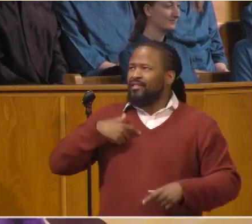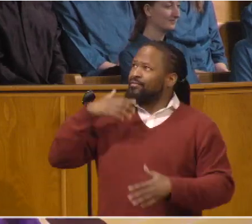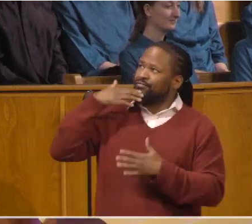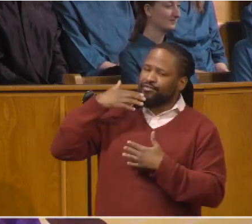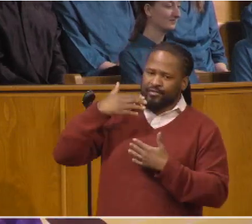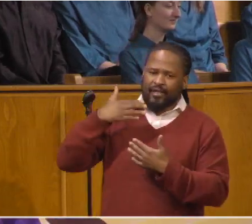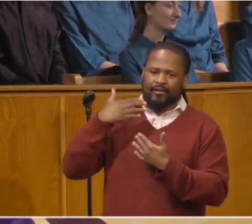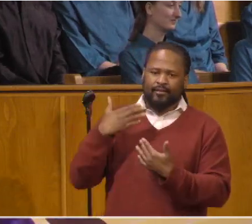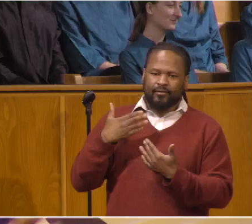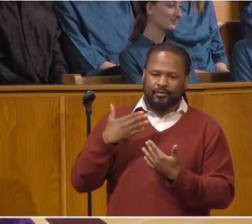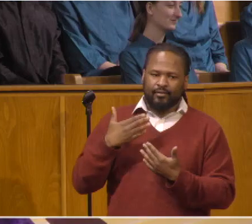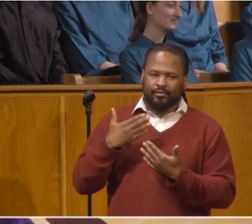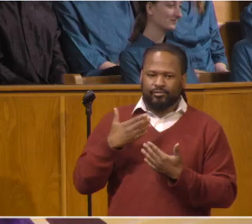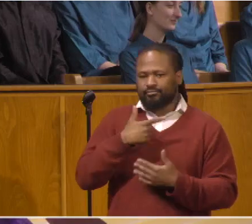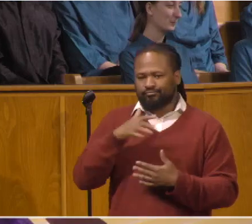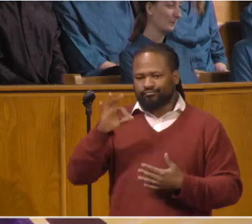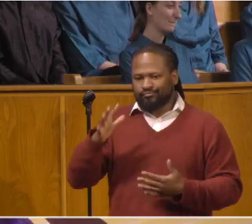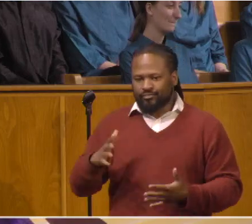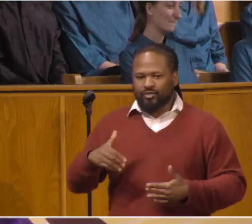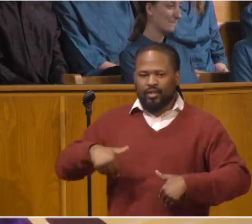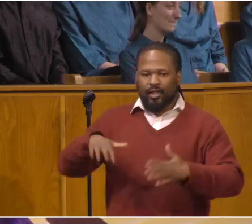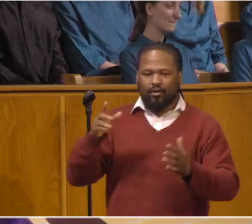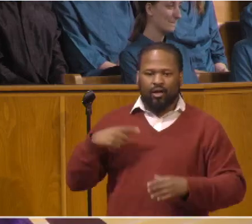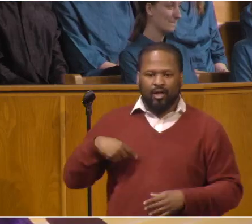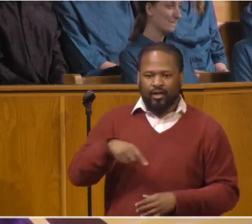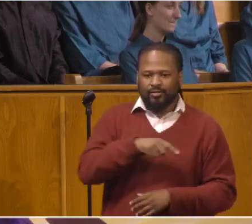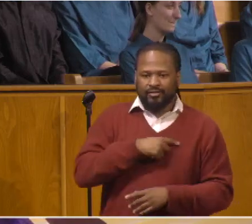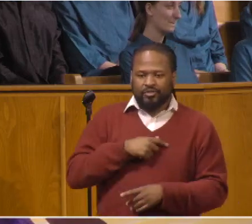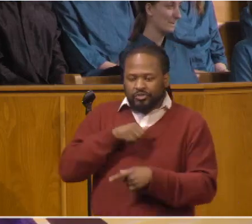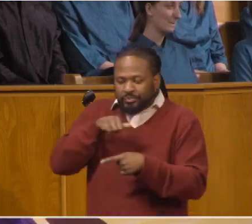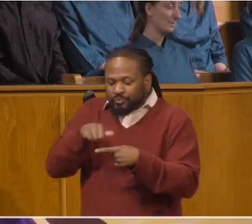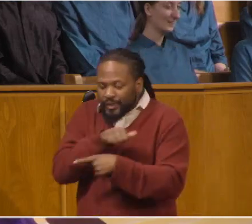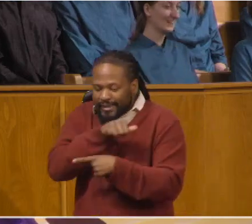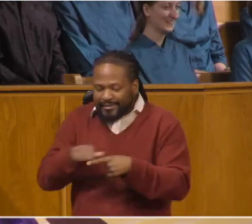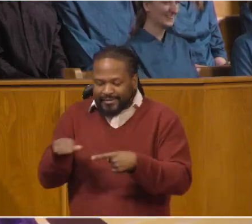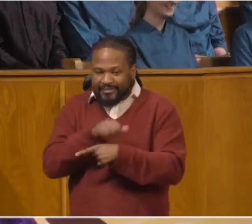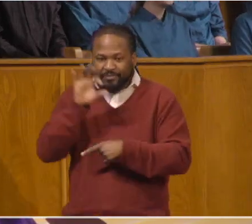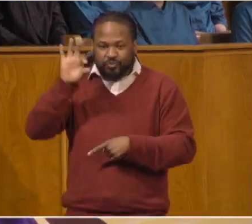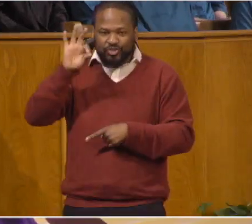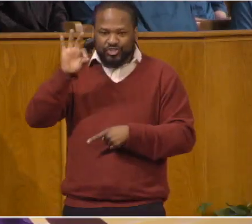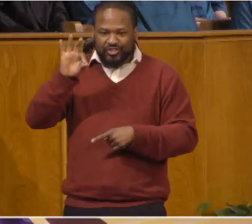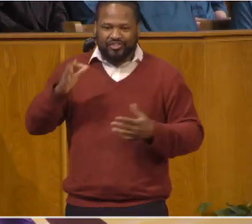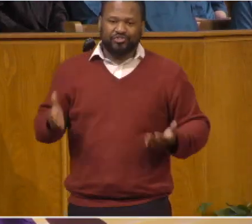us to practice preaching behind his pulpit. Amen.